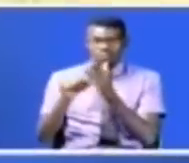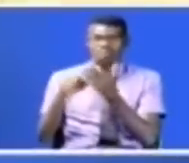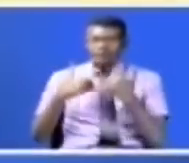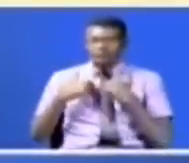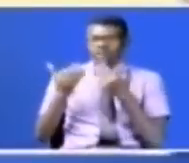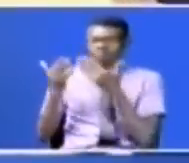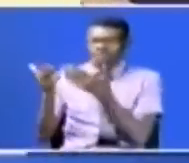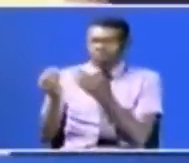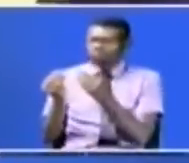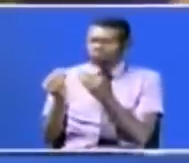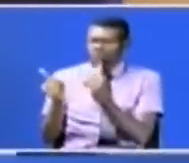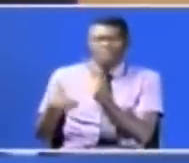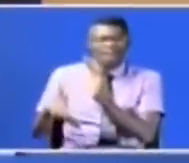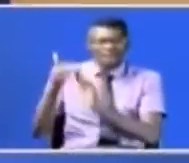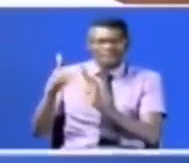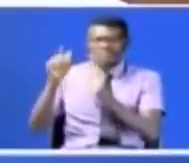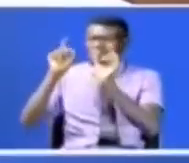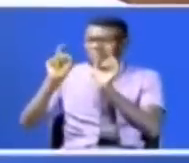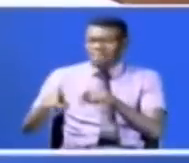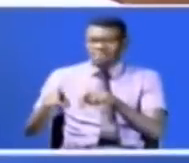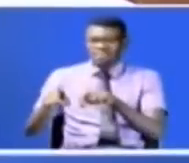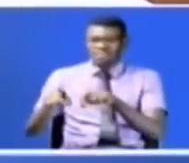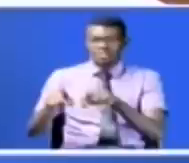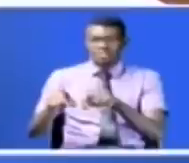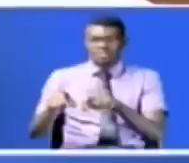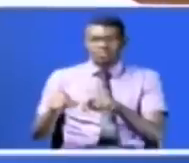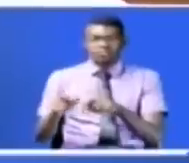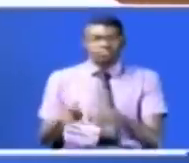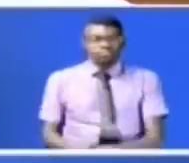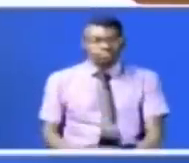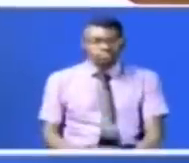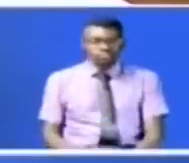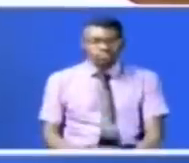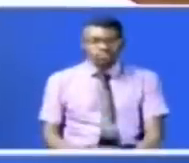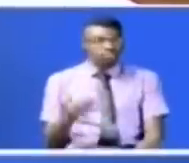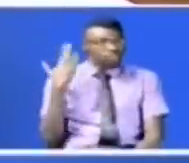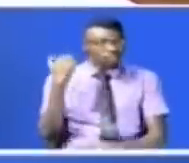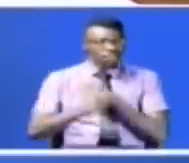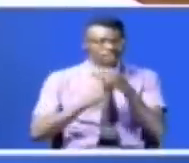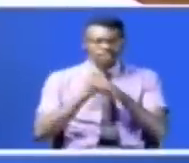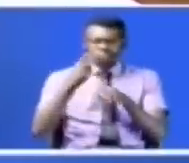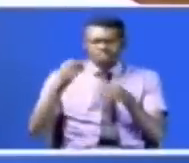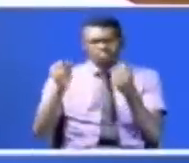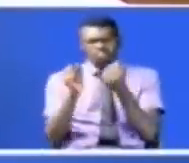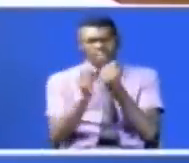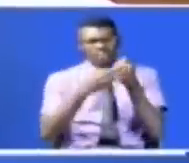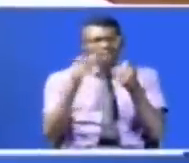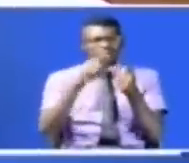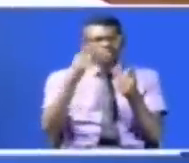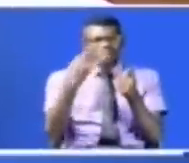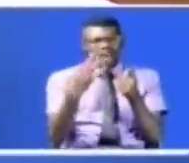that needs to be urgently addressed. I only looked at last year, that is 2018 March to